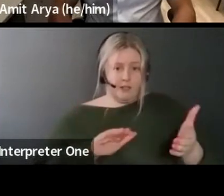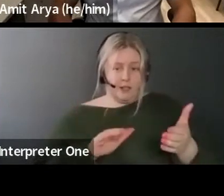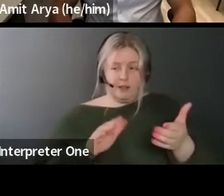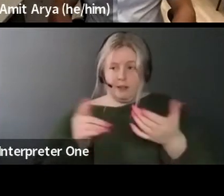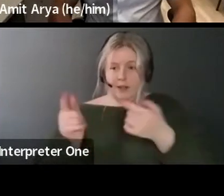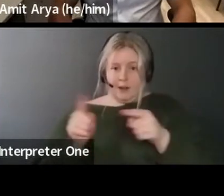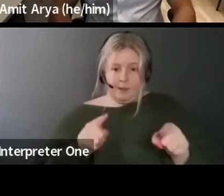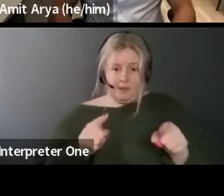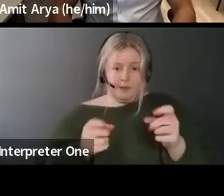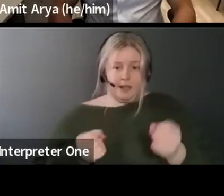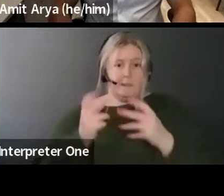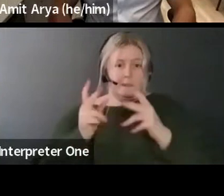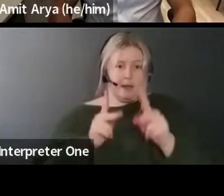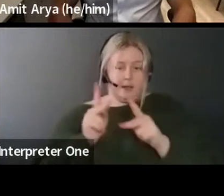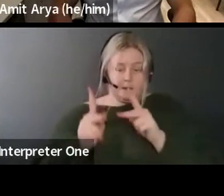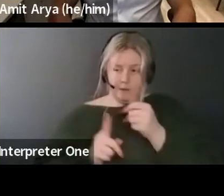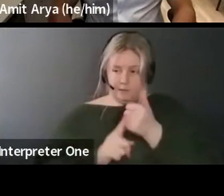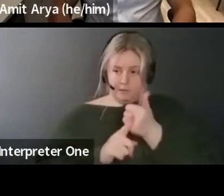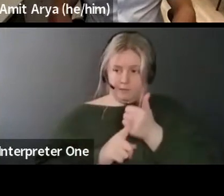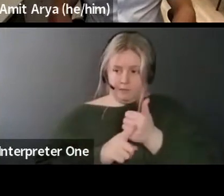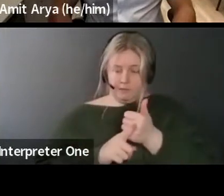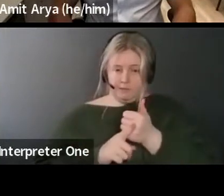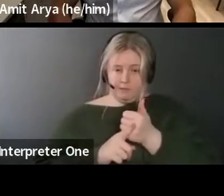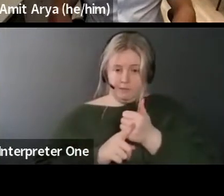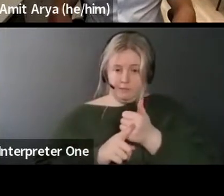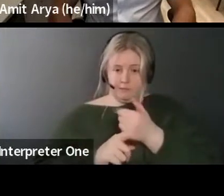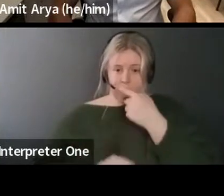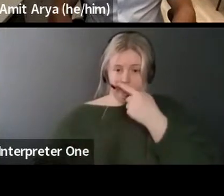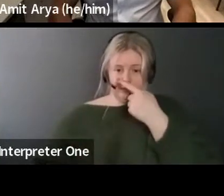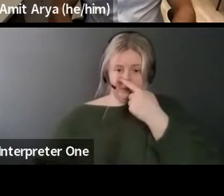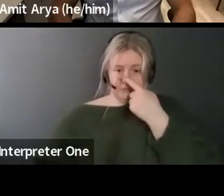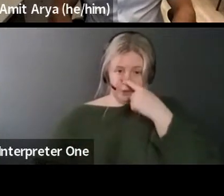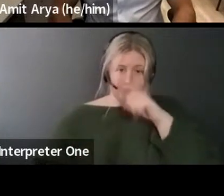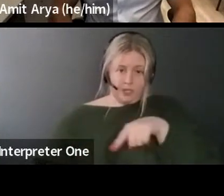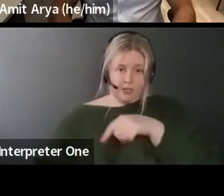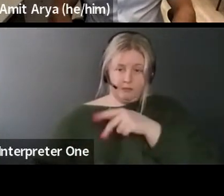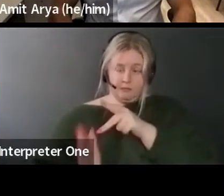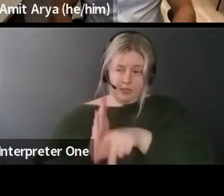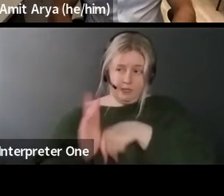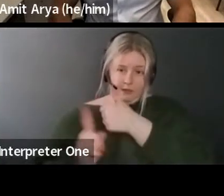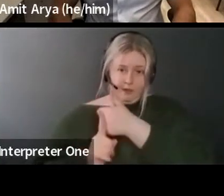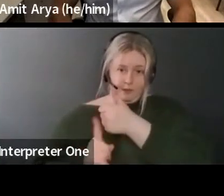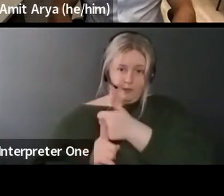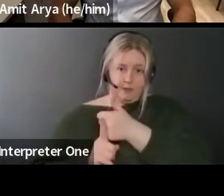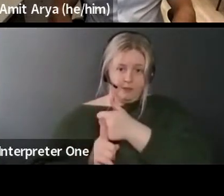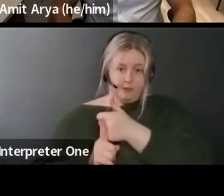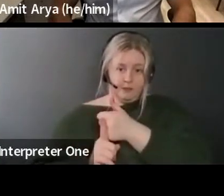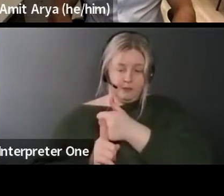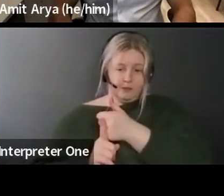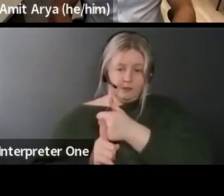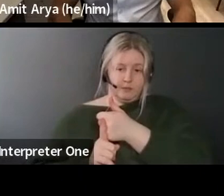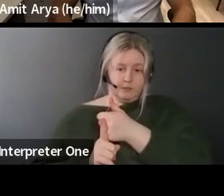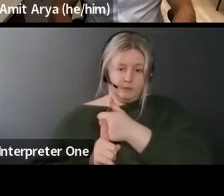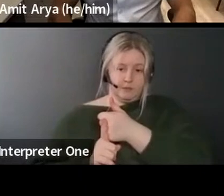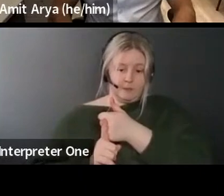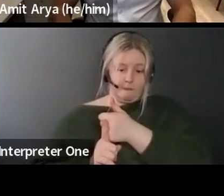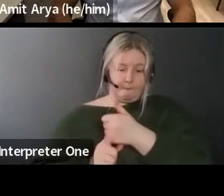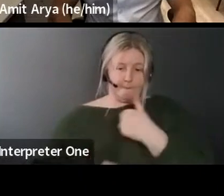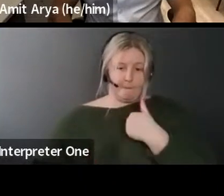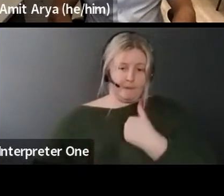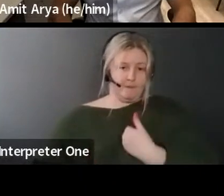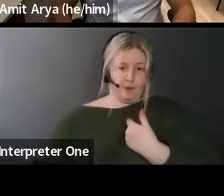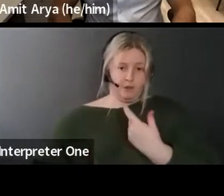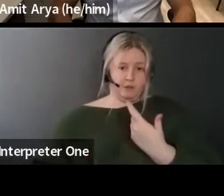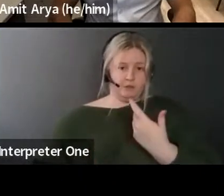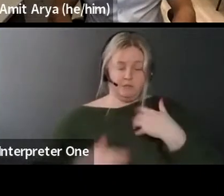take their lives, you know, take their lives when things get too much